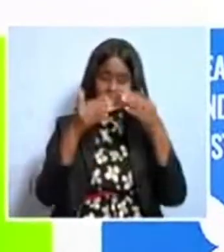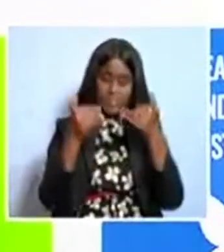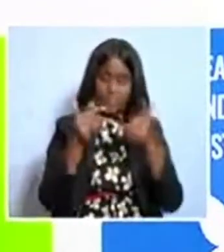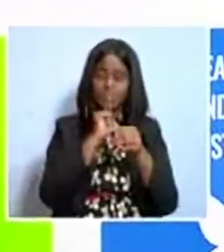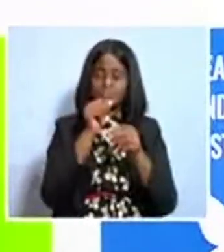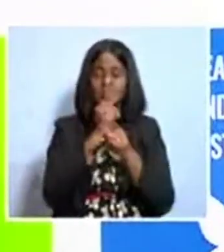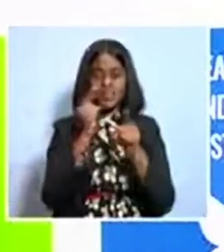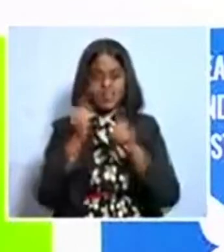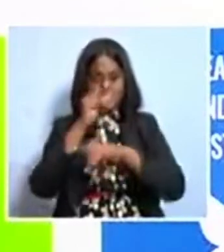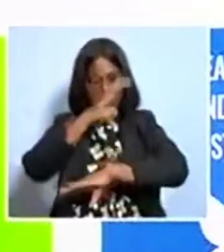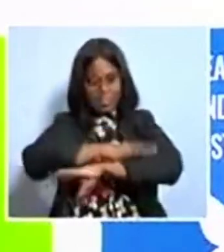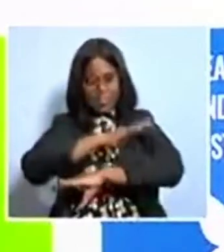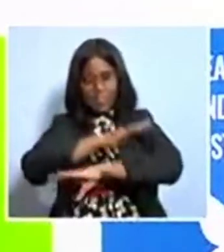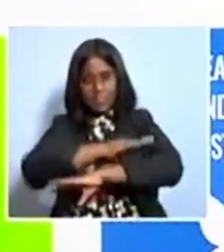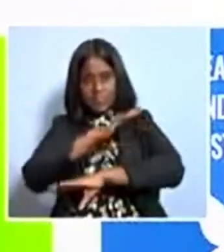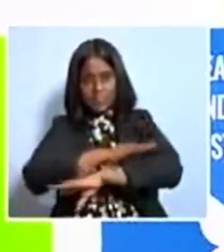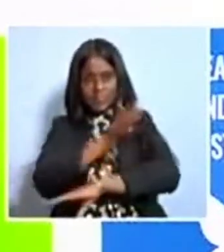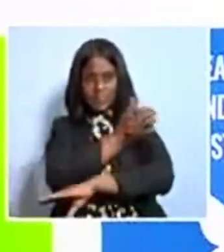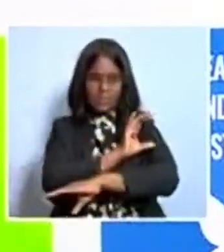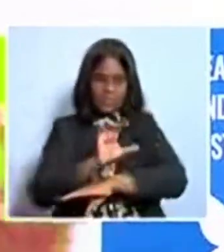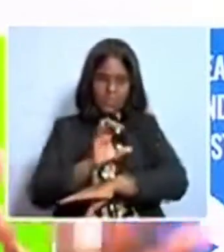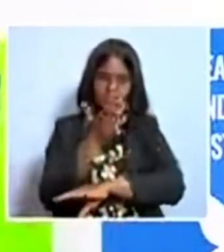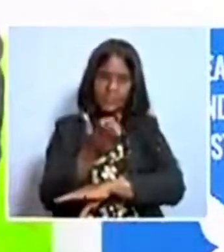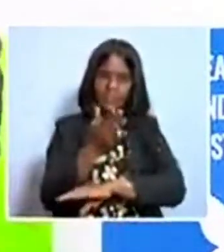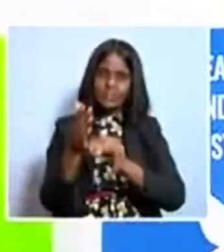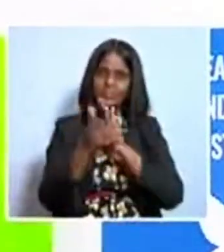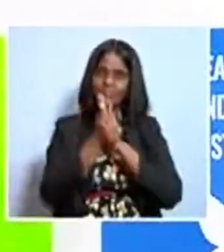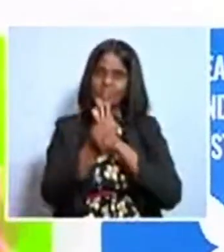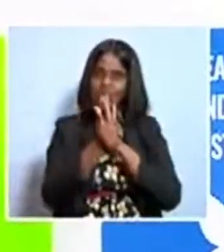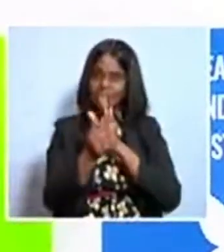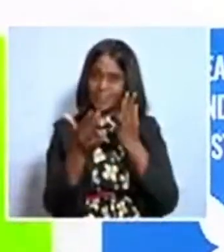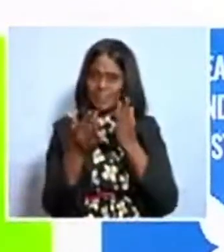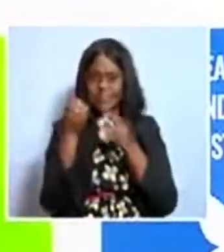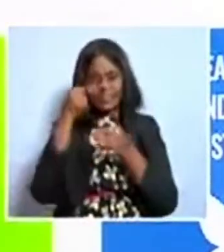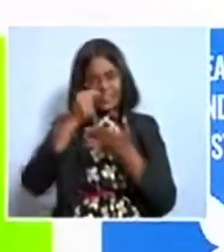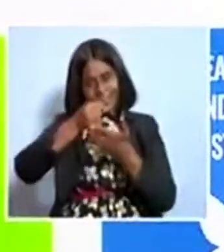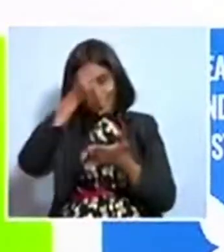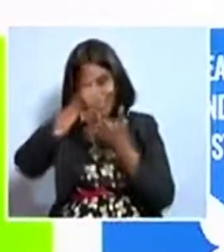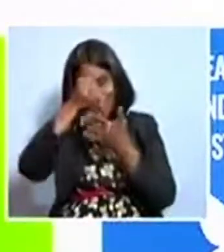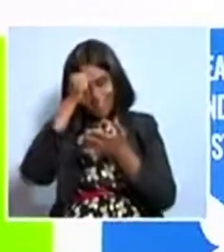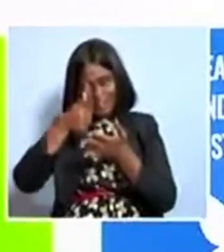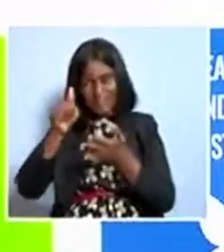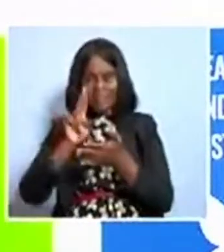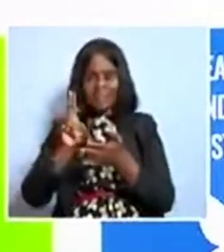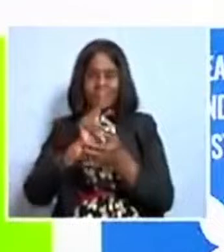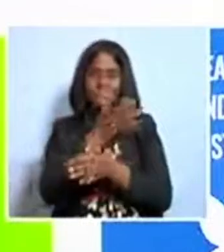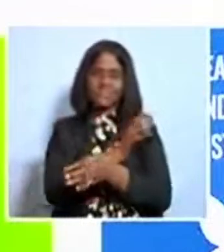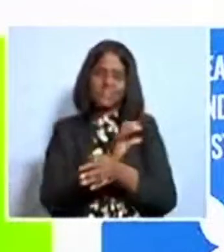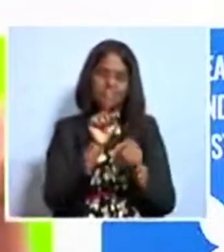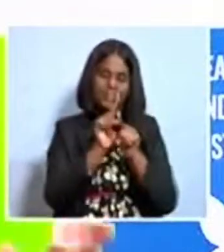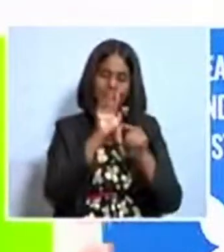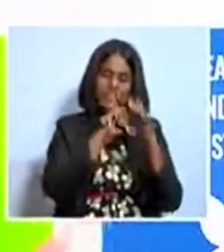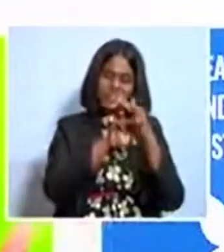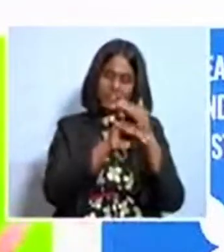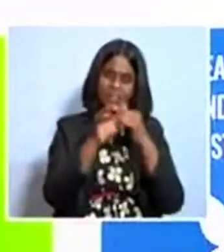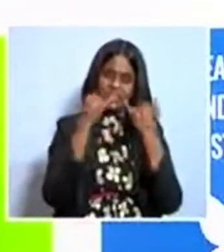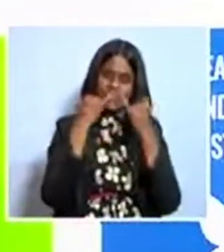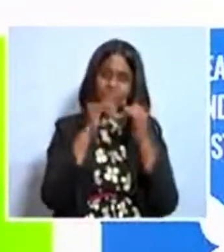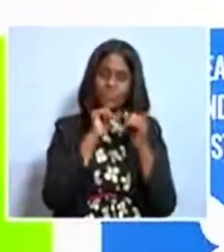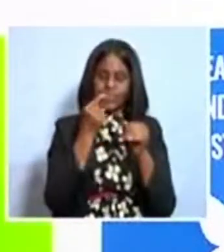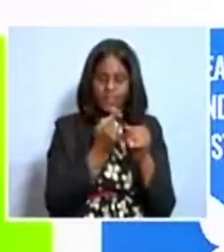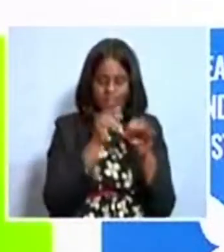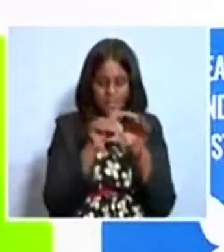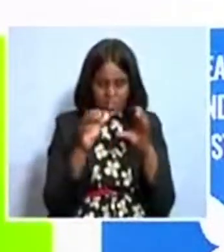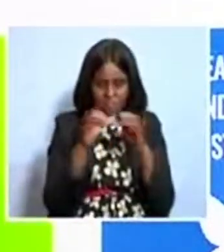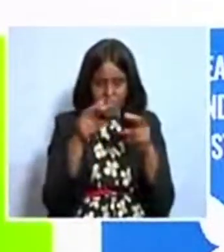just desks, but are we providing computers? Are we providing the skills for students to be able to use those computers and access information beyond the classroom?